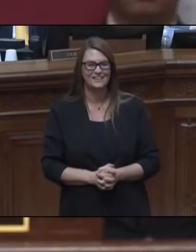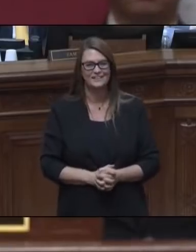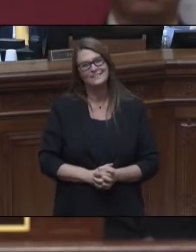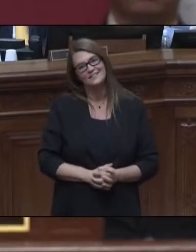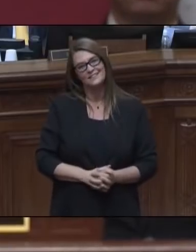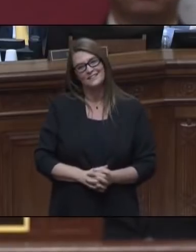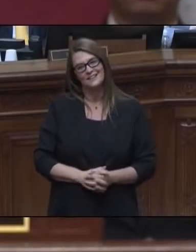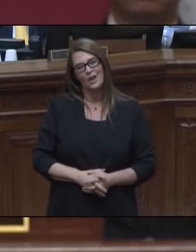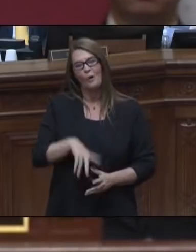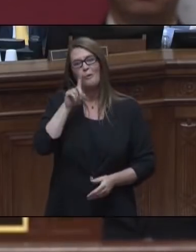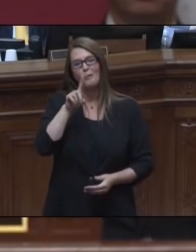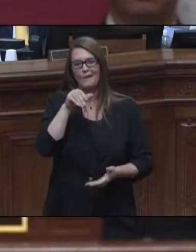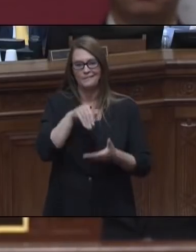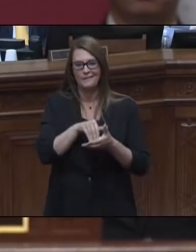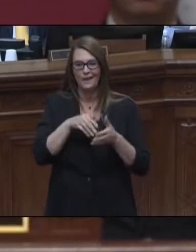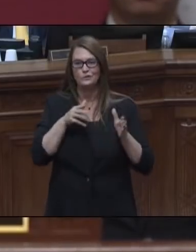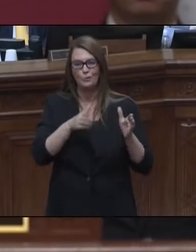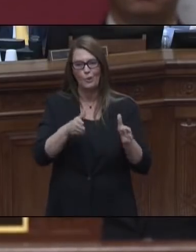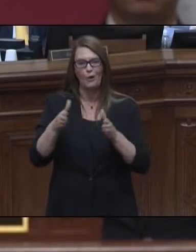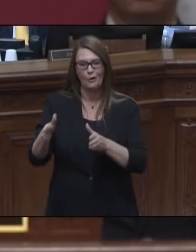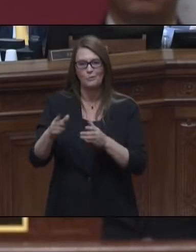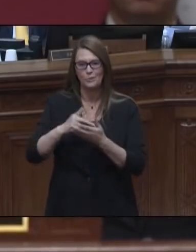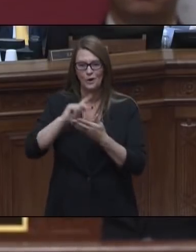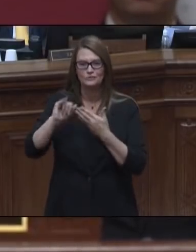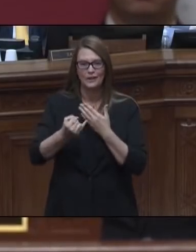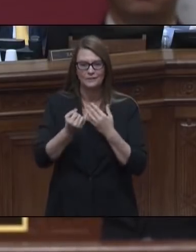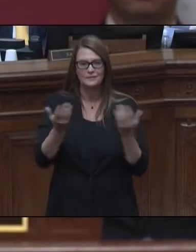1,000 road projects in West Virginia.